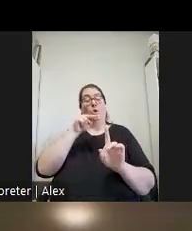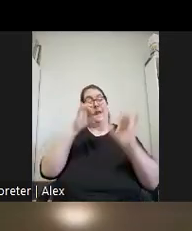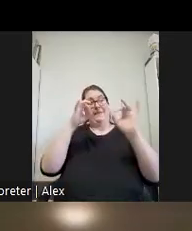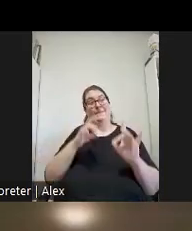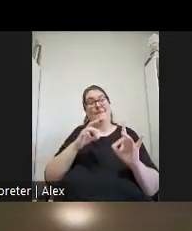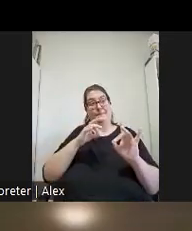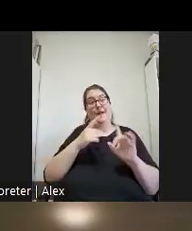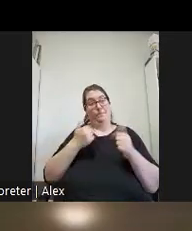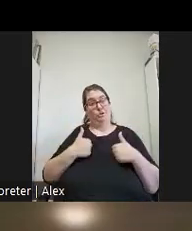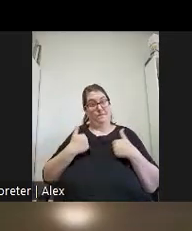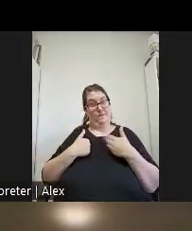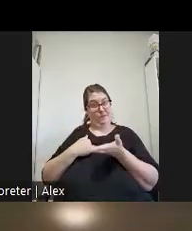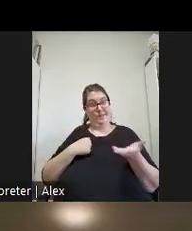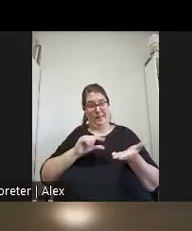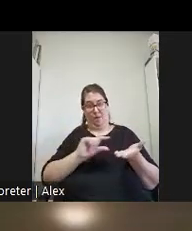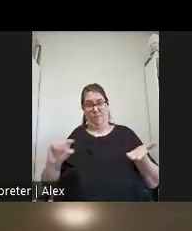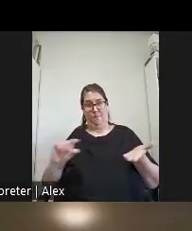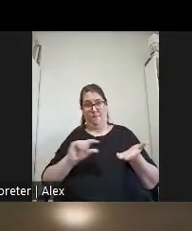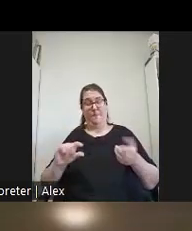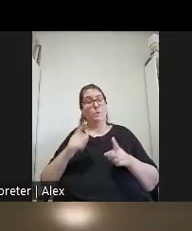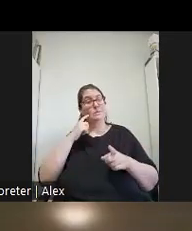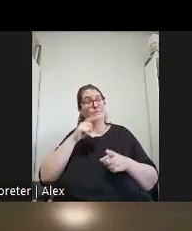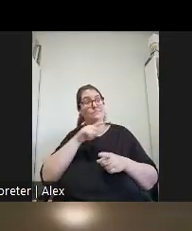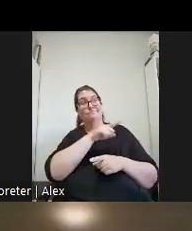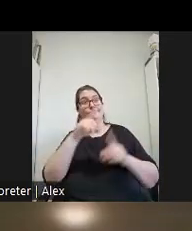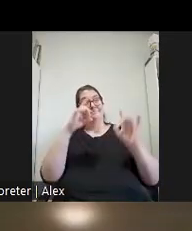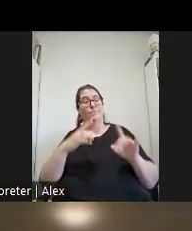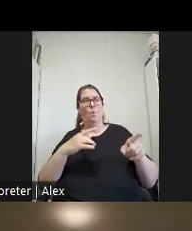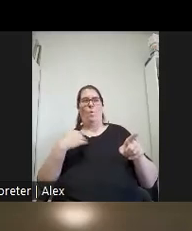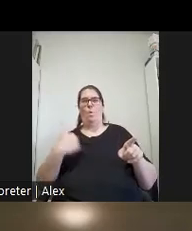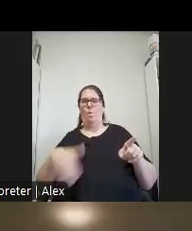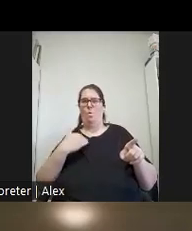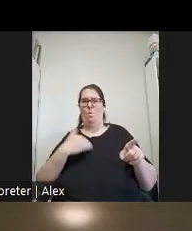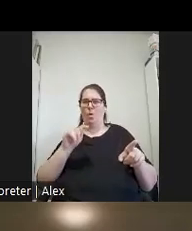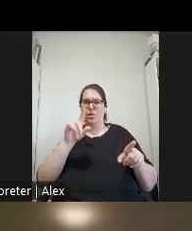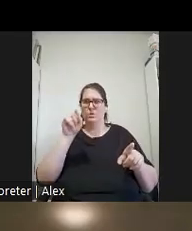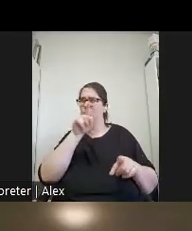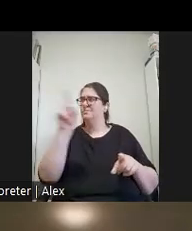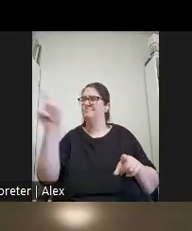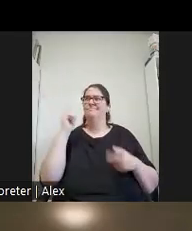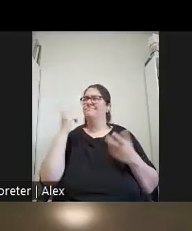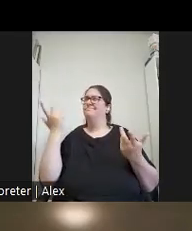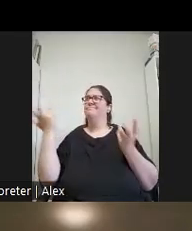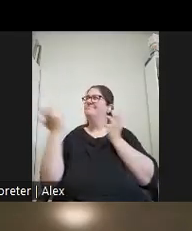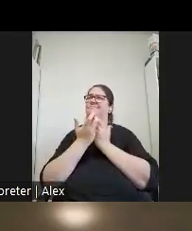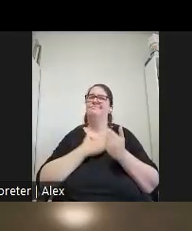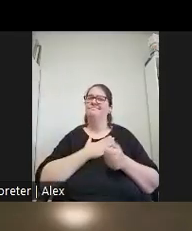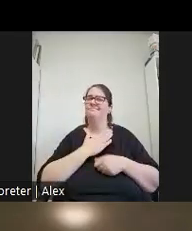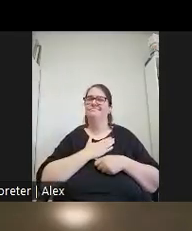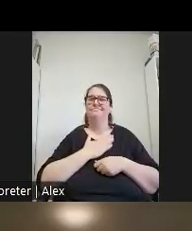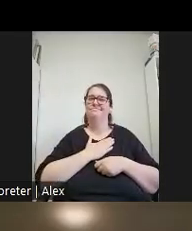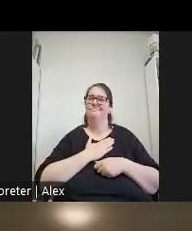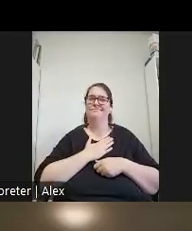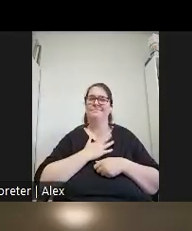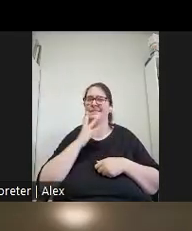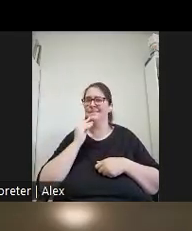what you will notice is that survivors from our consultation expressed that many of these tools did not include the experience of their